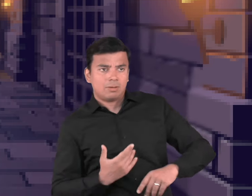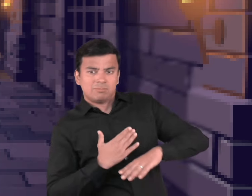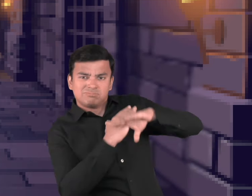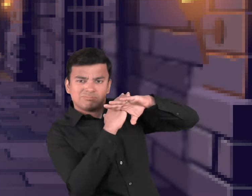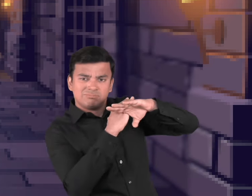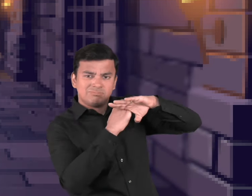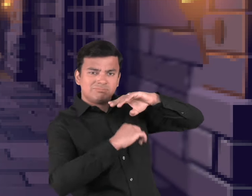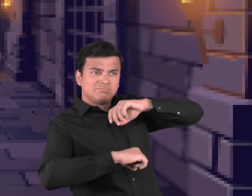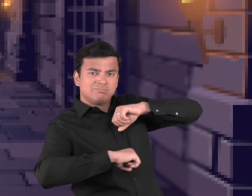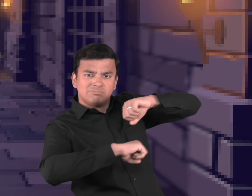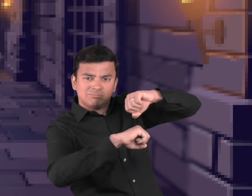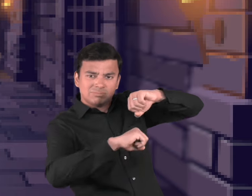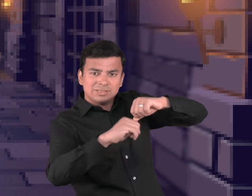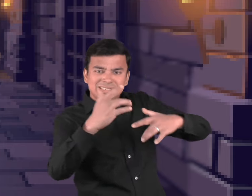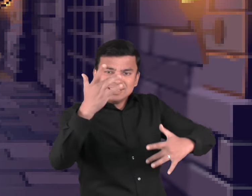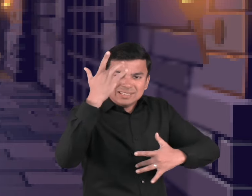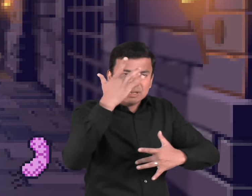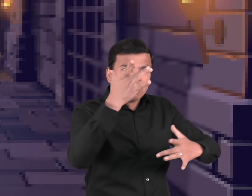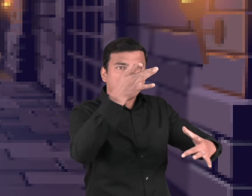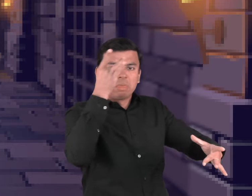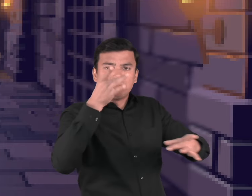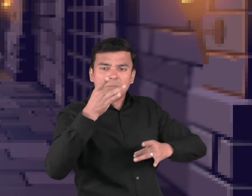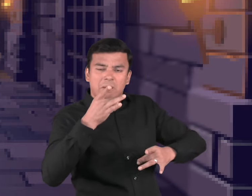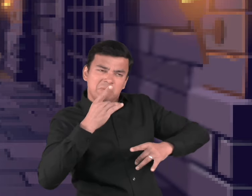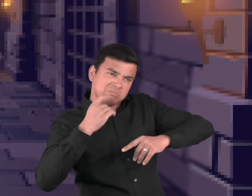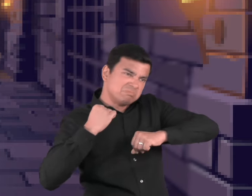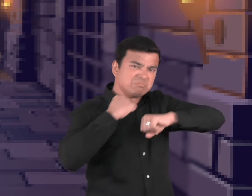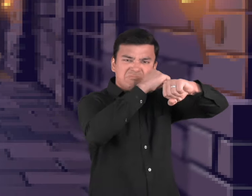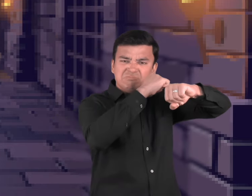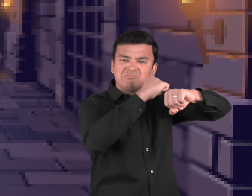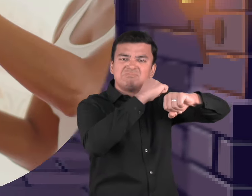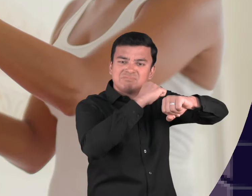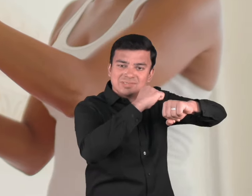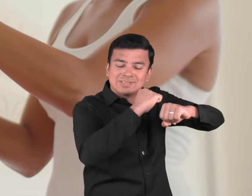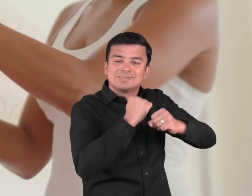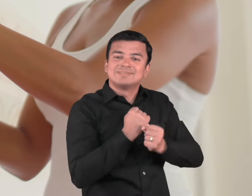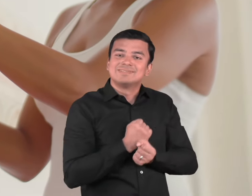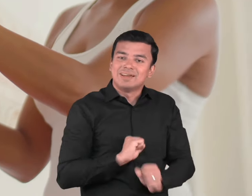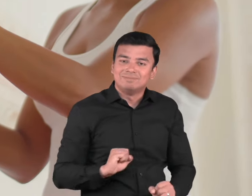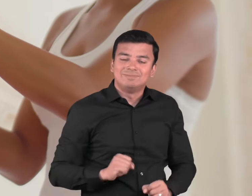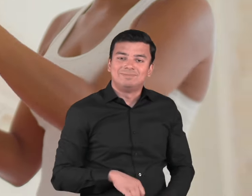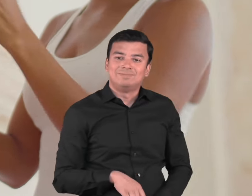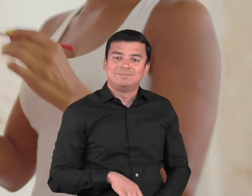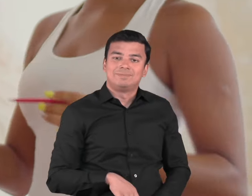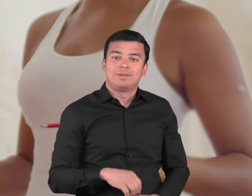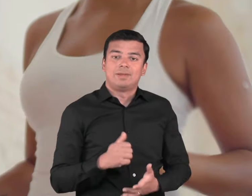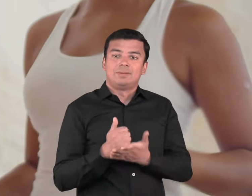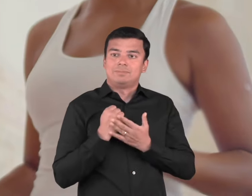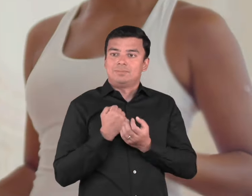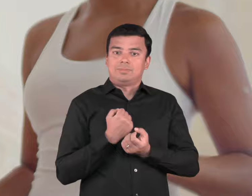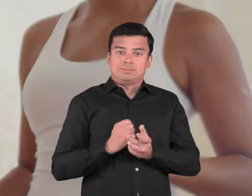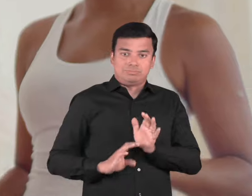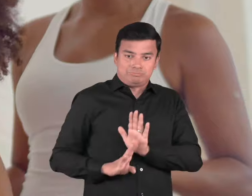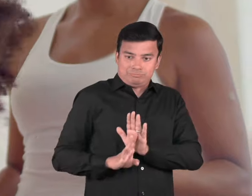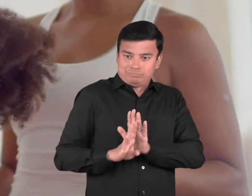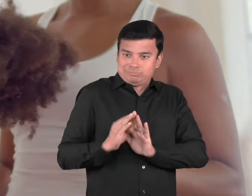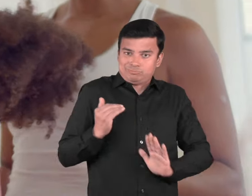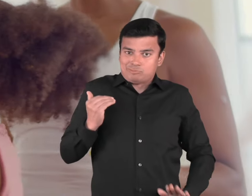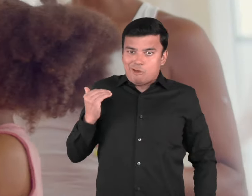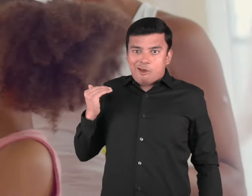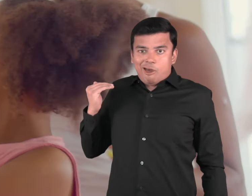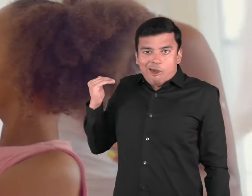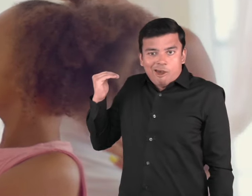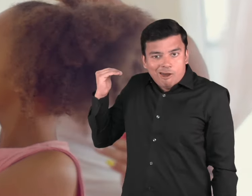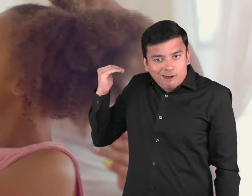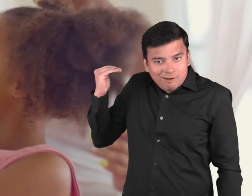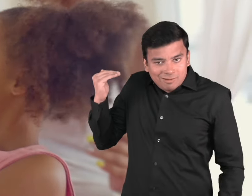which helps you fight off germs and things that can be harmful to your body they also help you grow and develop by helping your